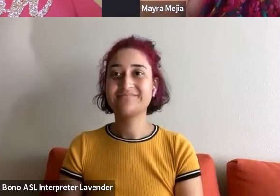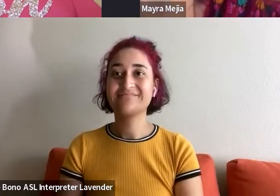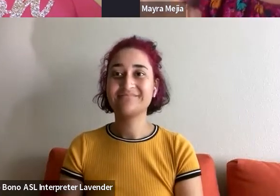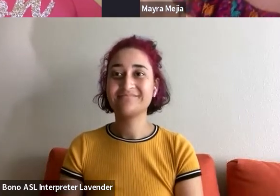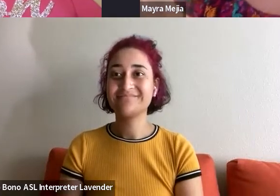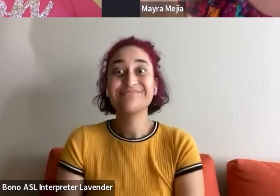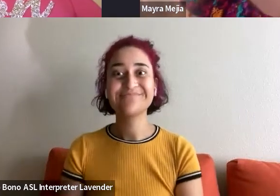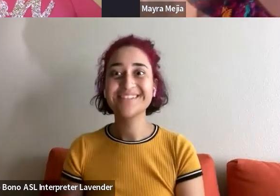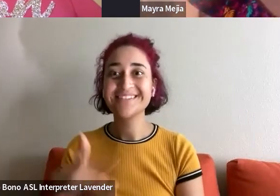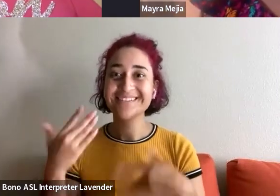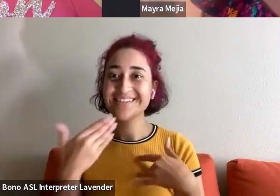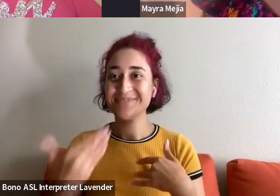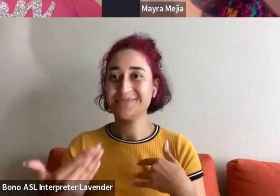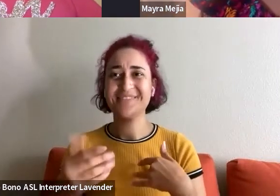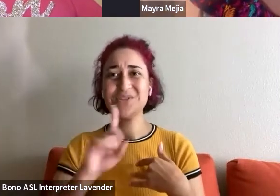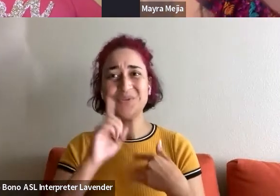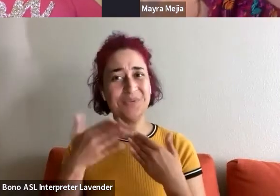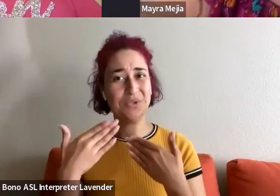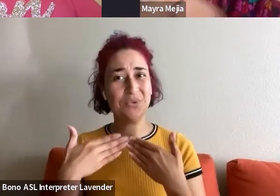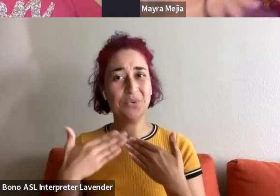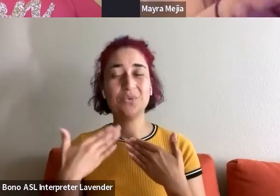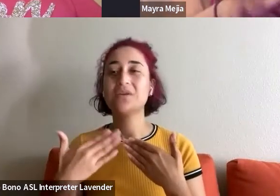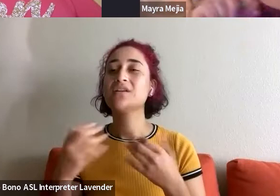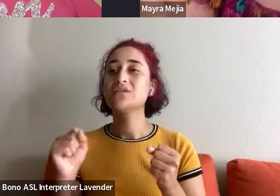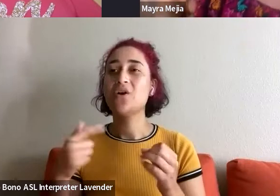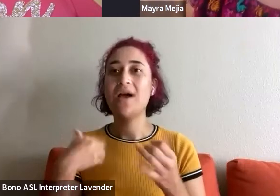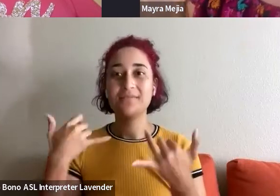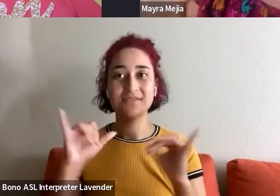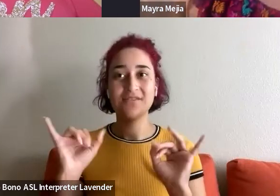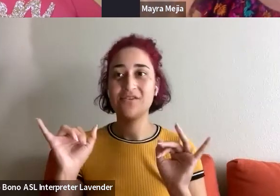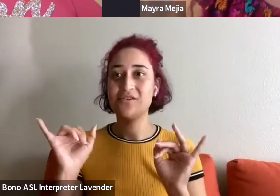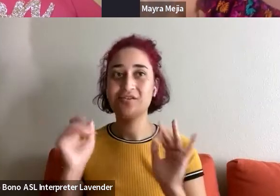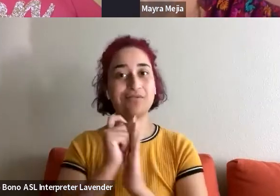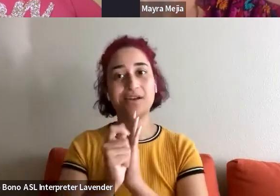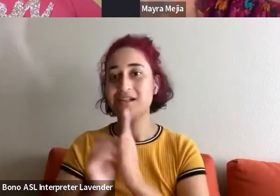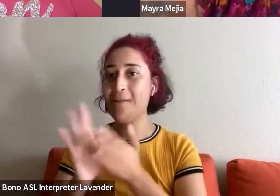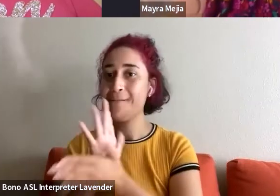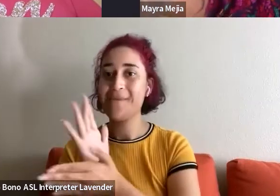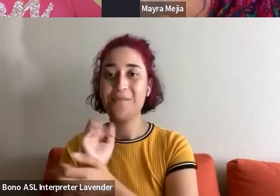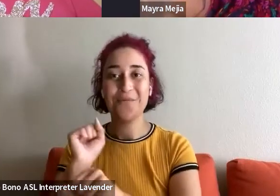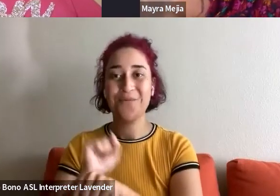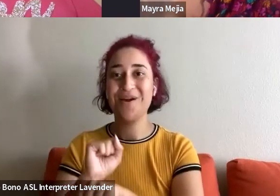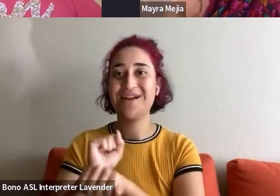thank you. It's fairly new. So like, I'm still filling out paperwork, but